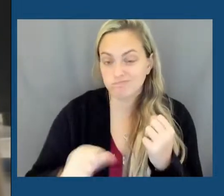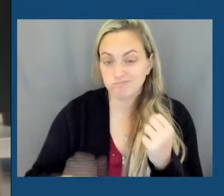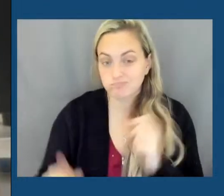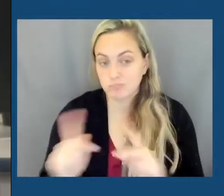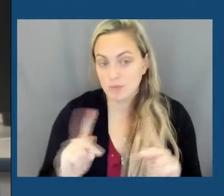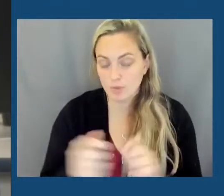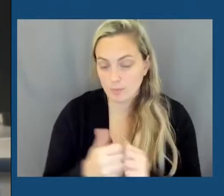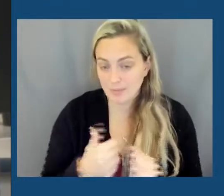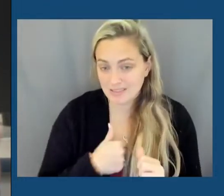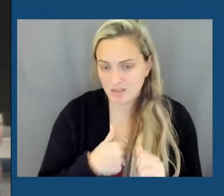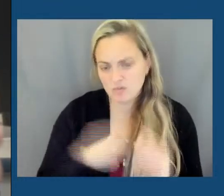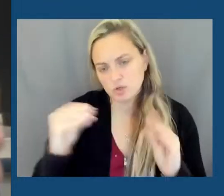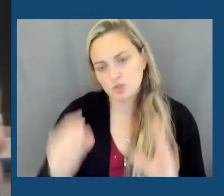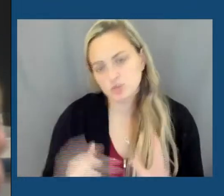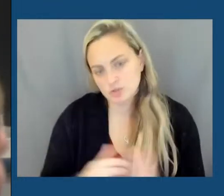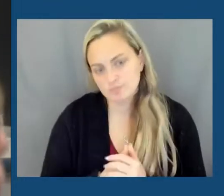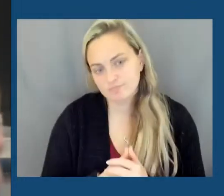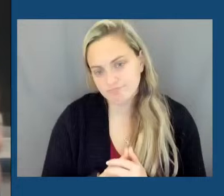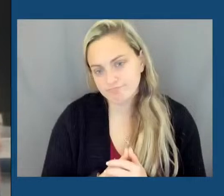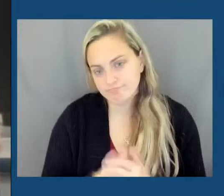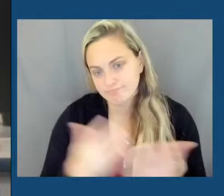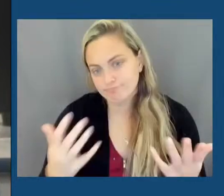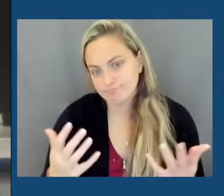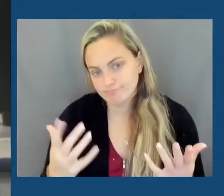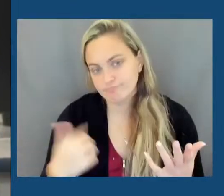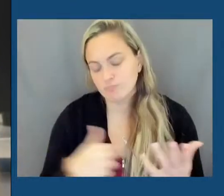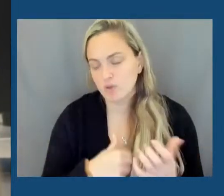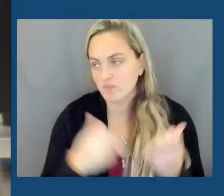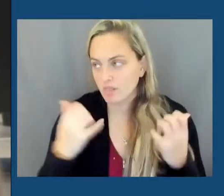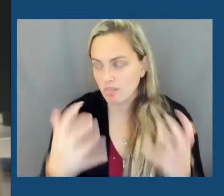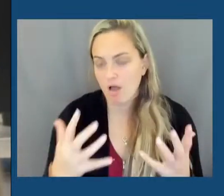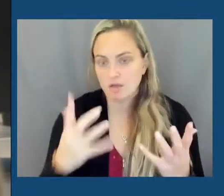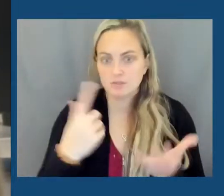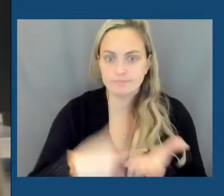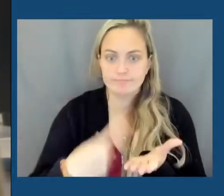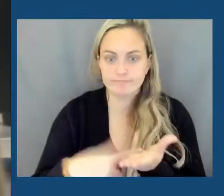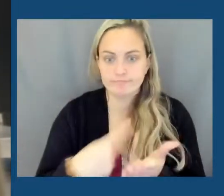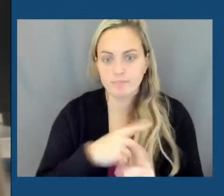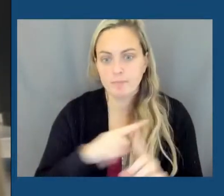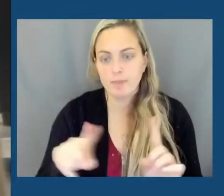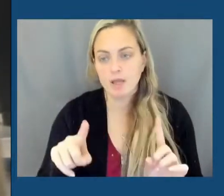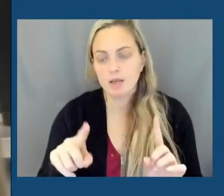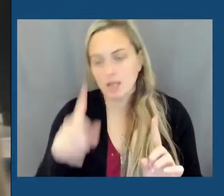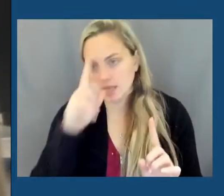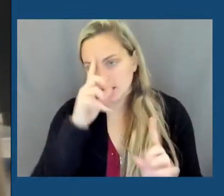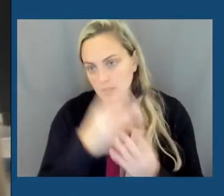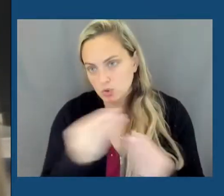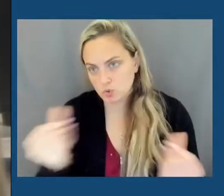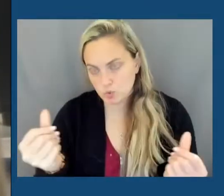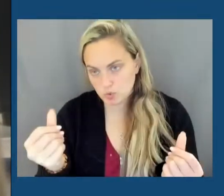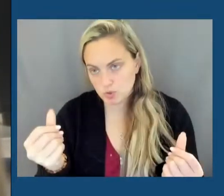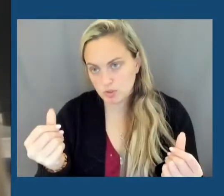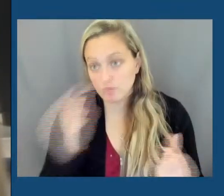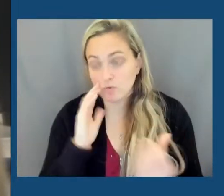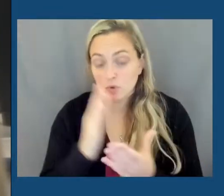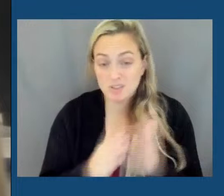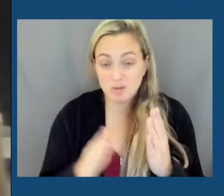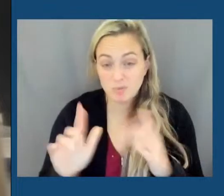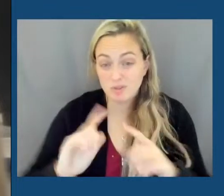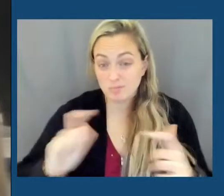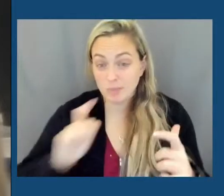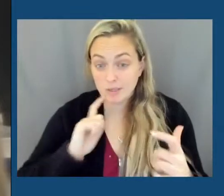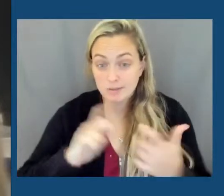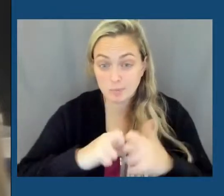myself, are teachers, because we have a lot to say. But I also think that the solutions for some of the greatest problems in